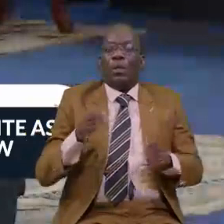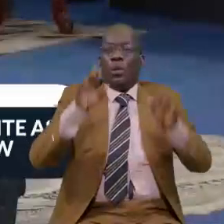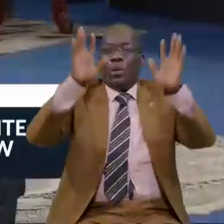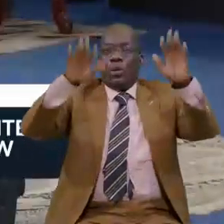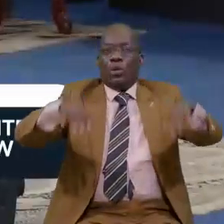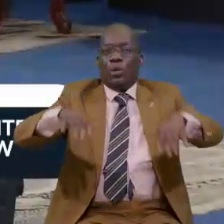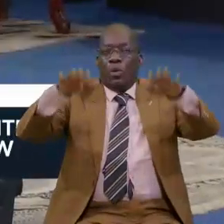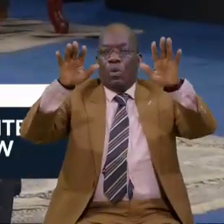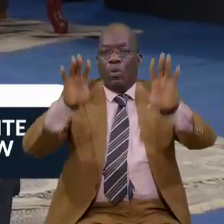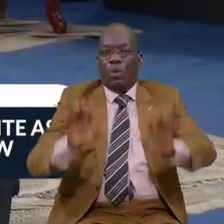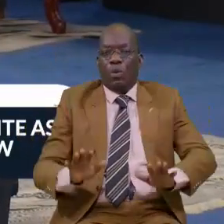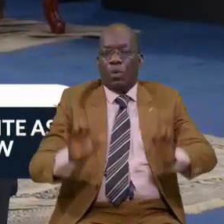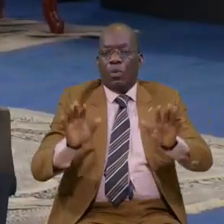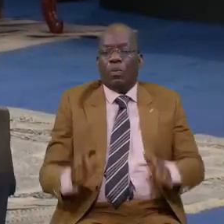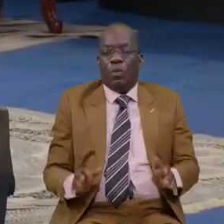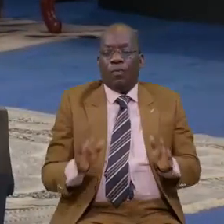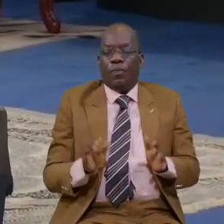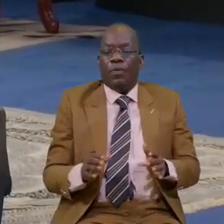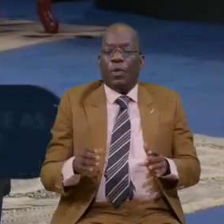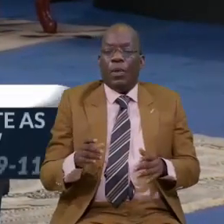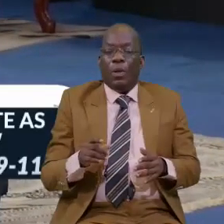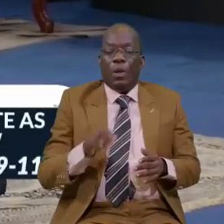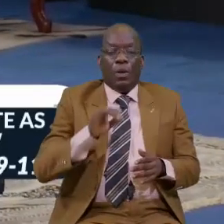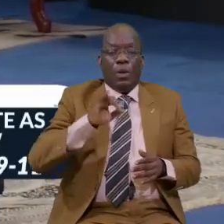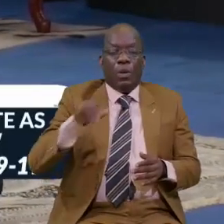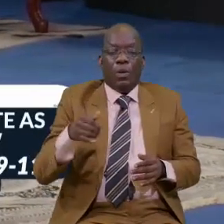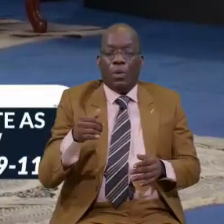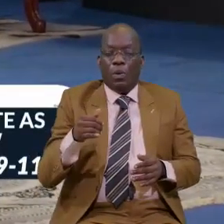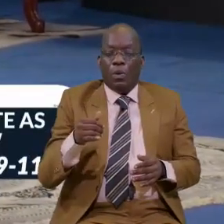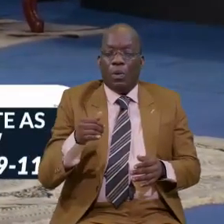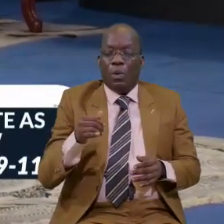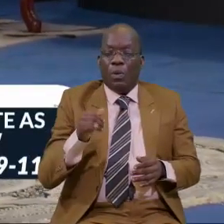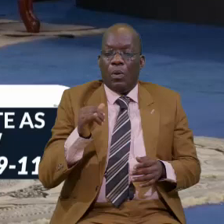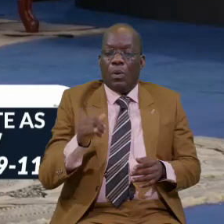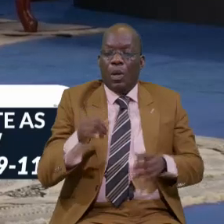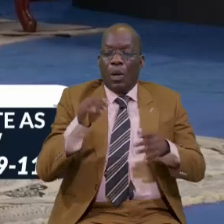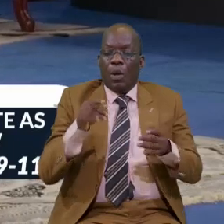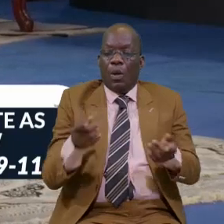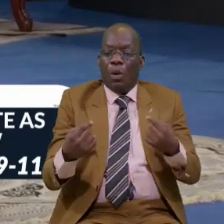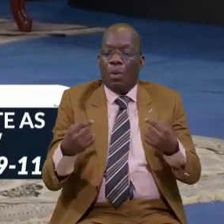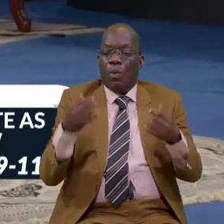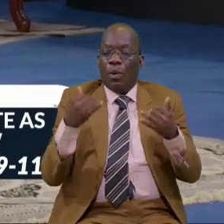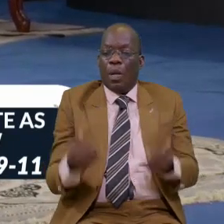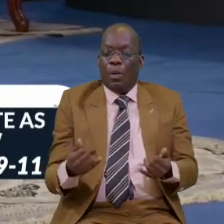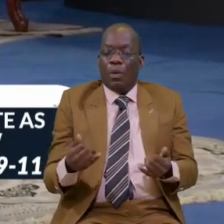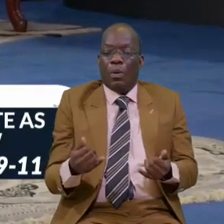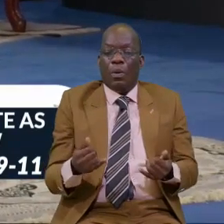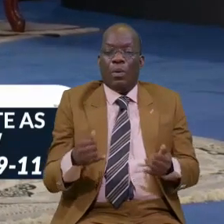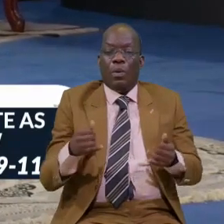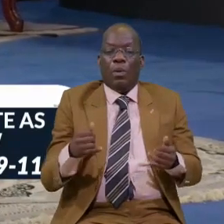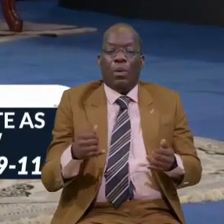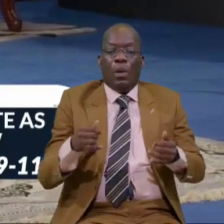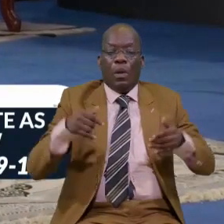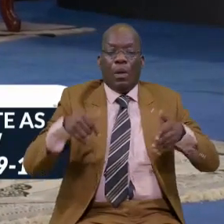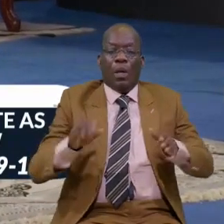1 verse 18. It says, come now, and let us reason together,